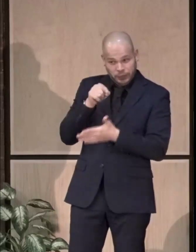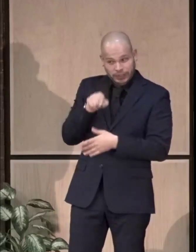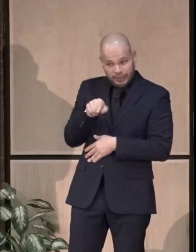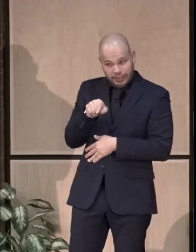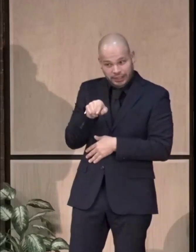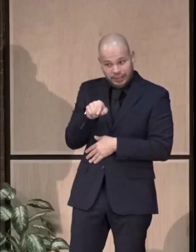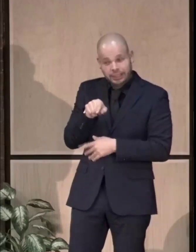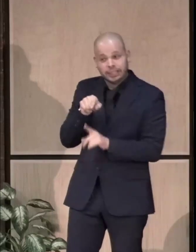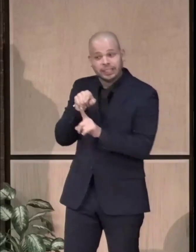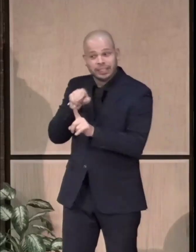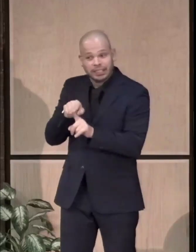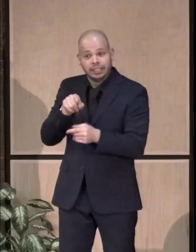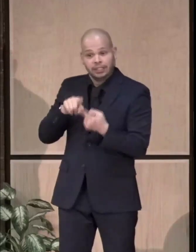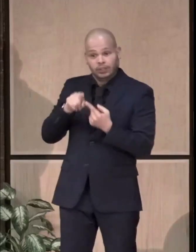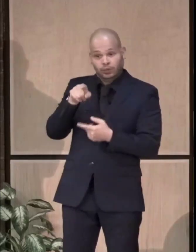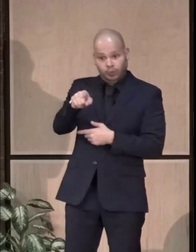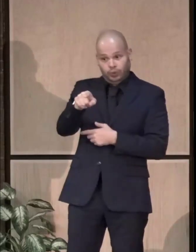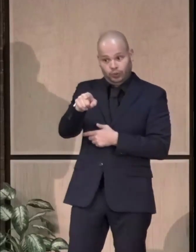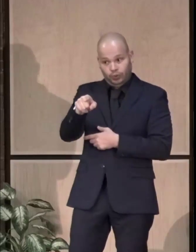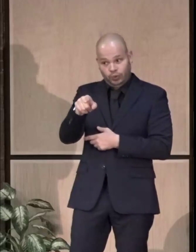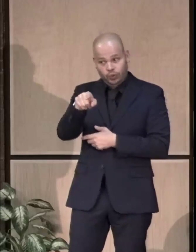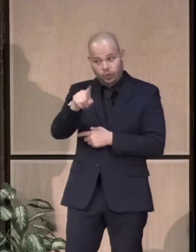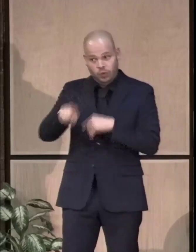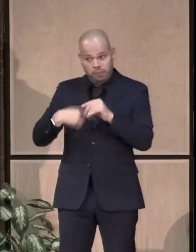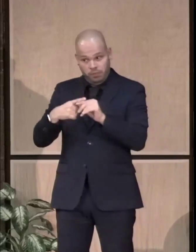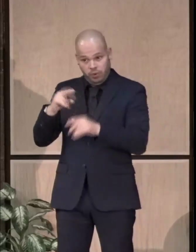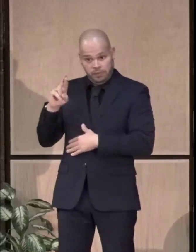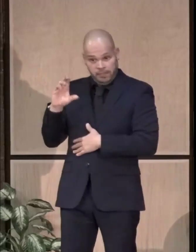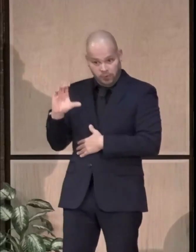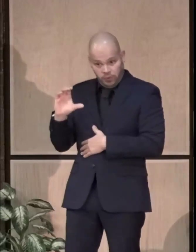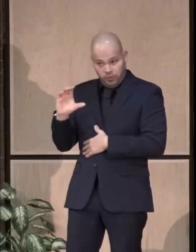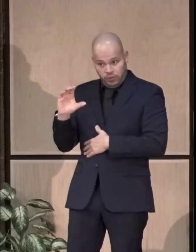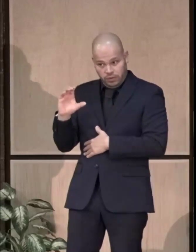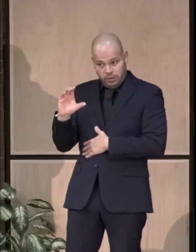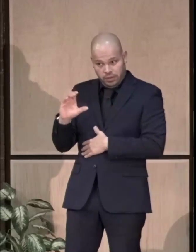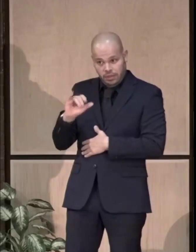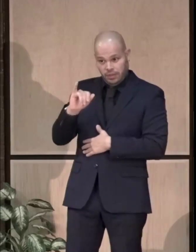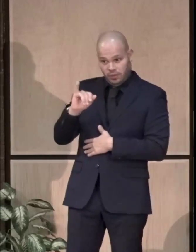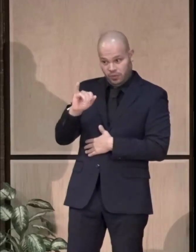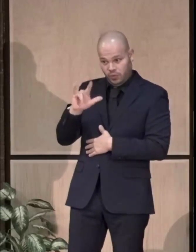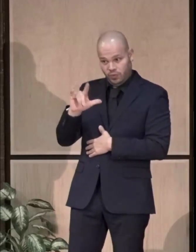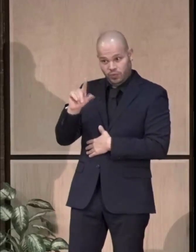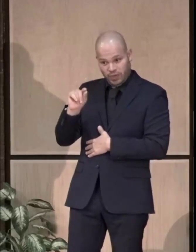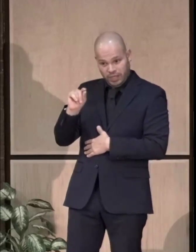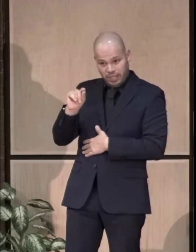It's dated July 20th? Yes, sir. And the first part is addressed to you, correct?